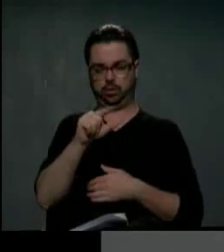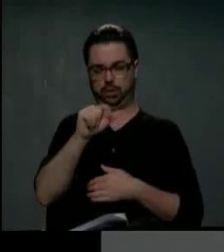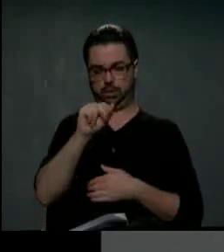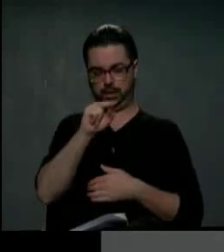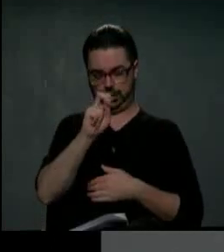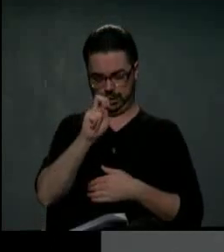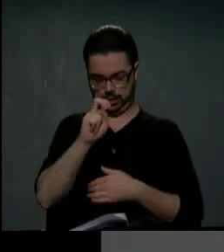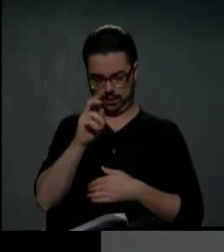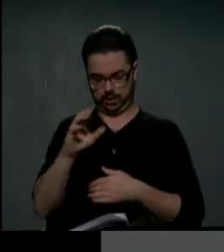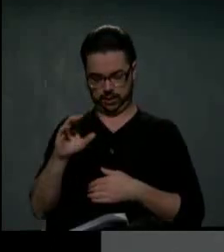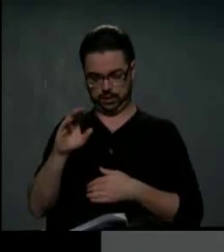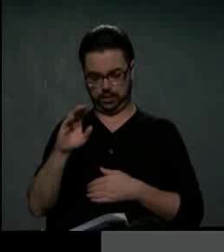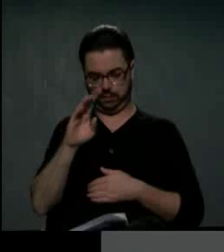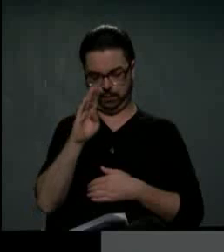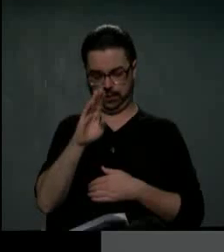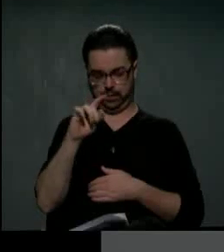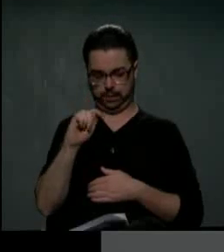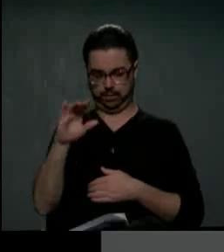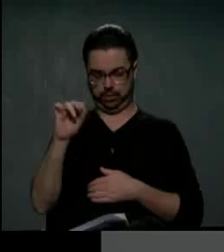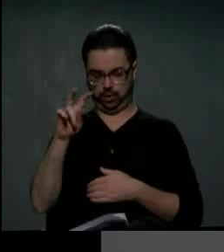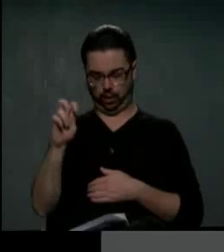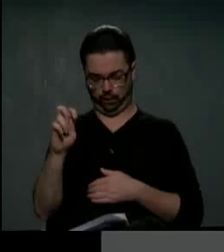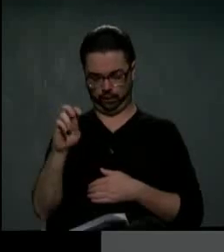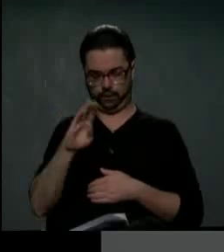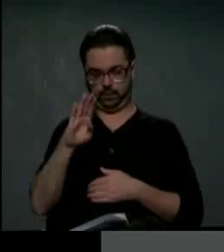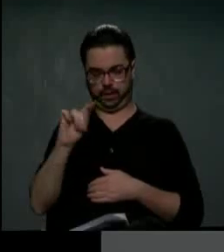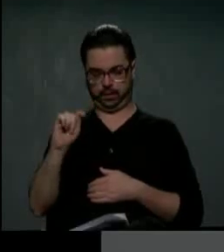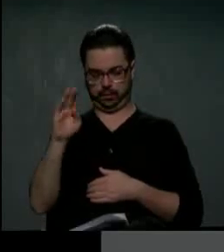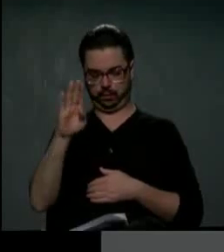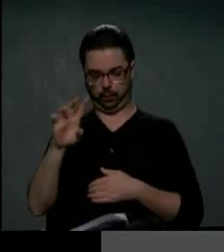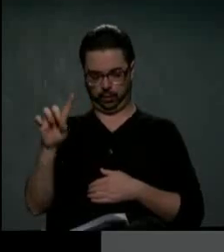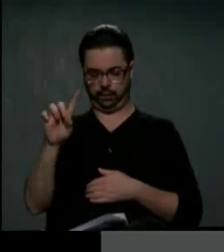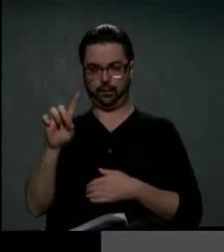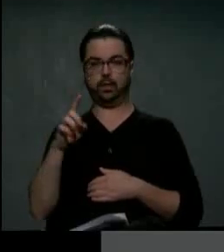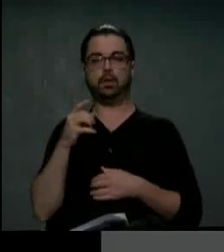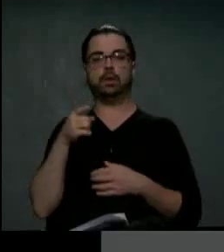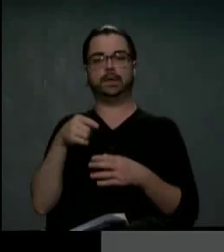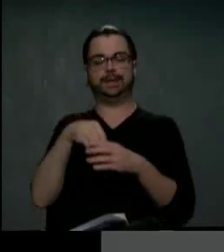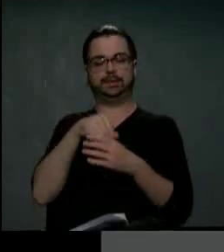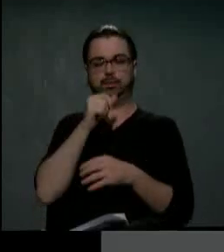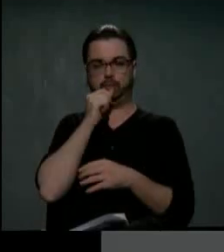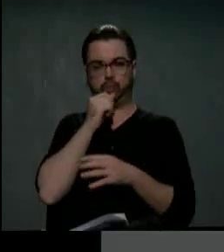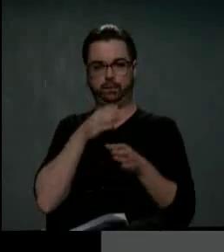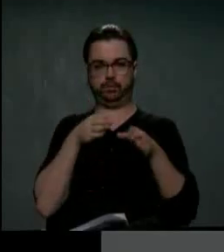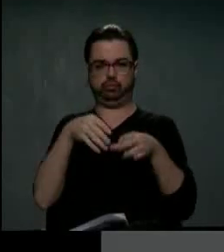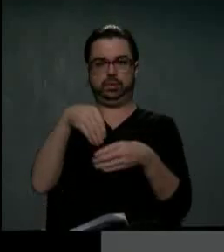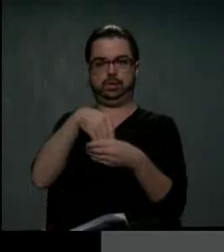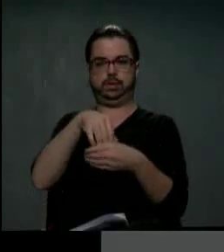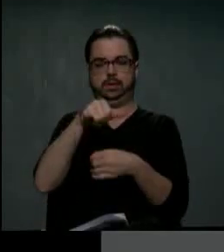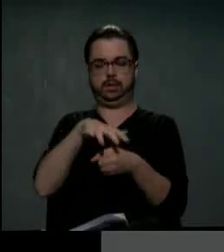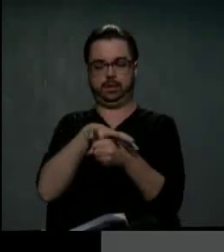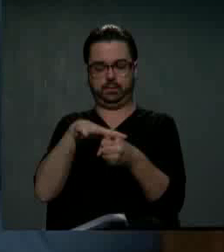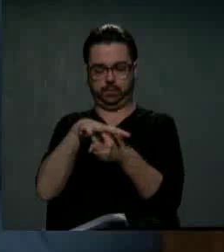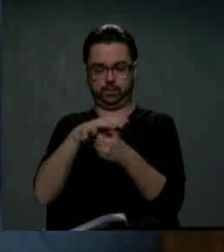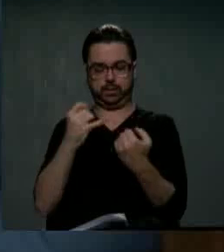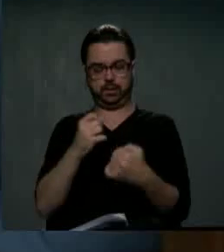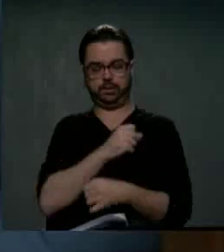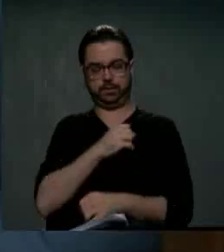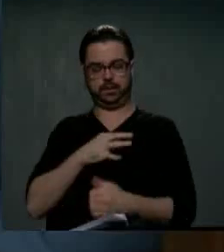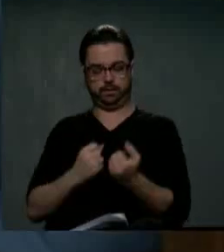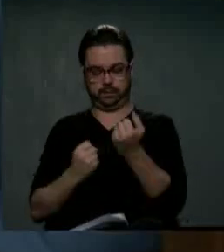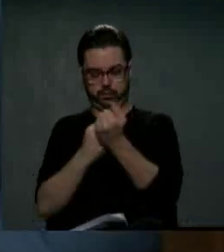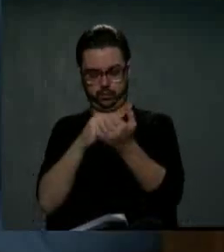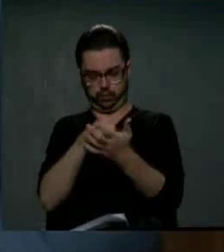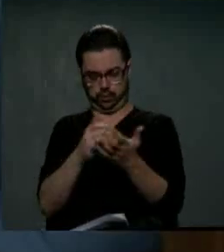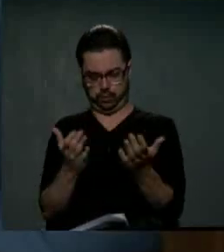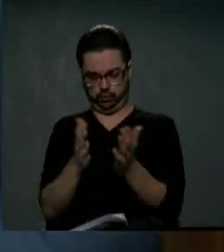residential portion of the development as private streets. Staff is now supportive of the applicant's request. Staff recommends approval